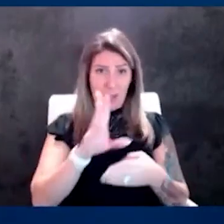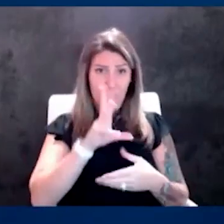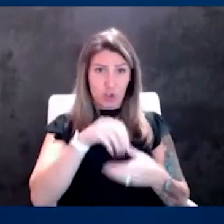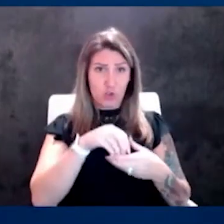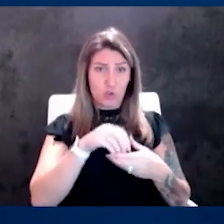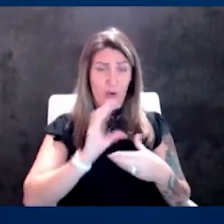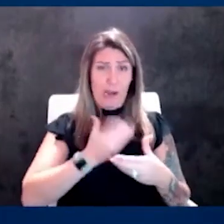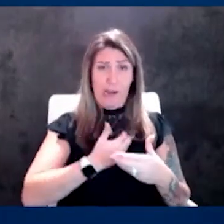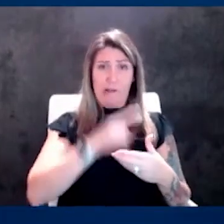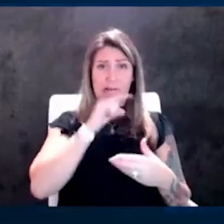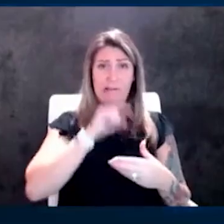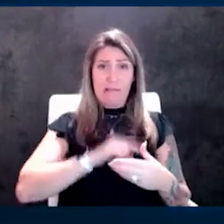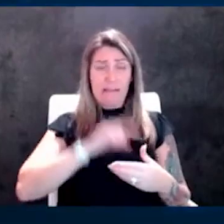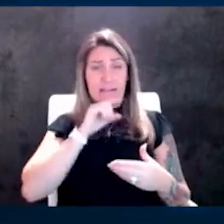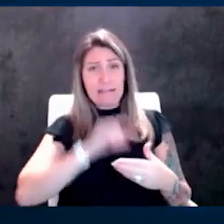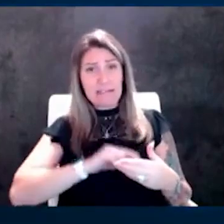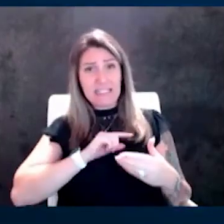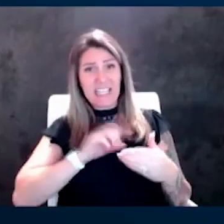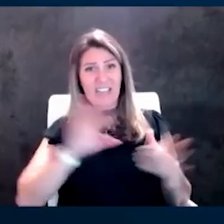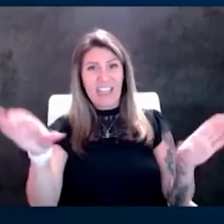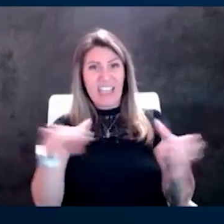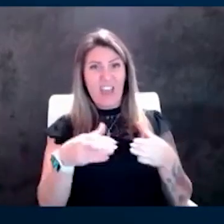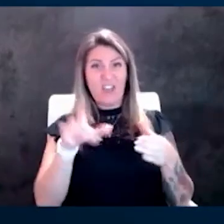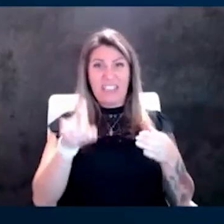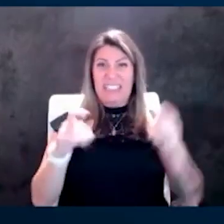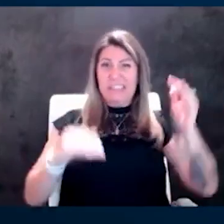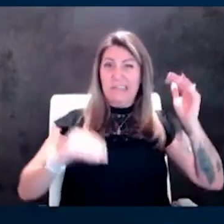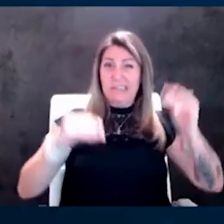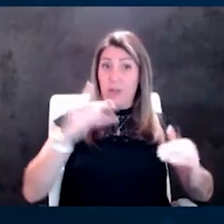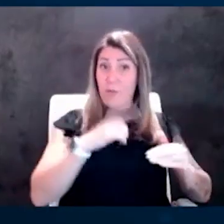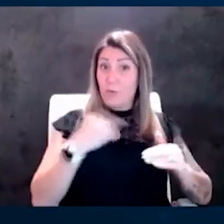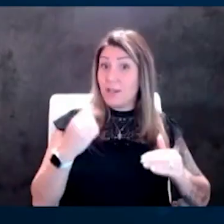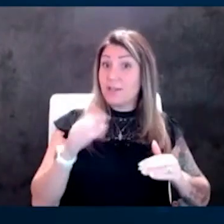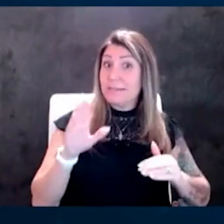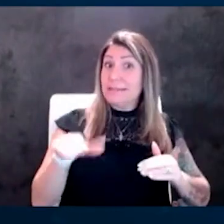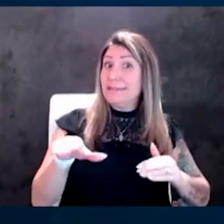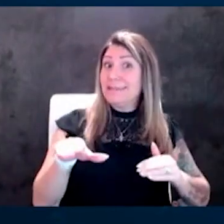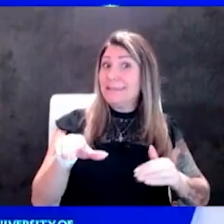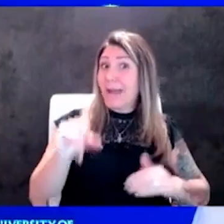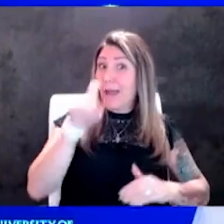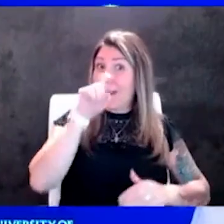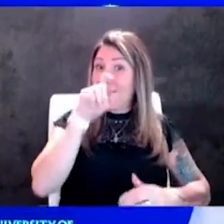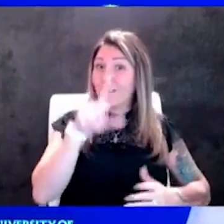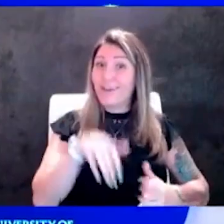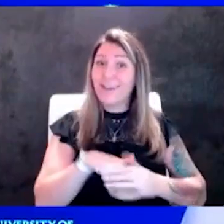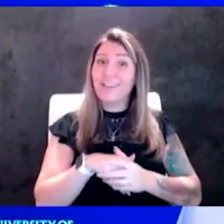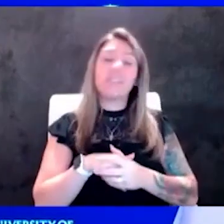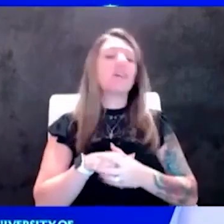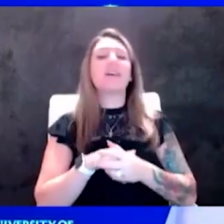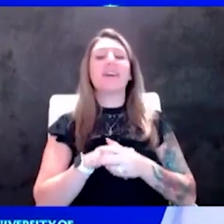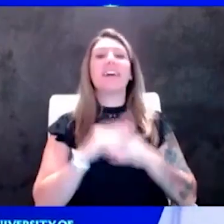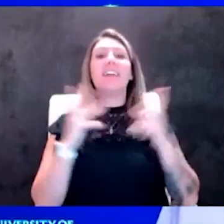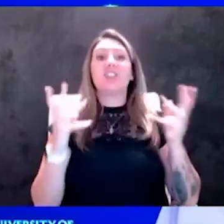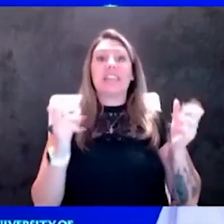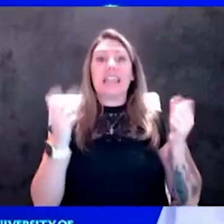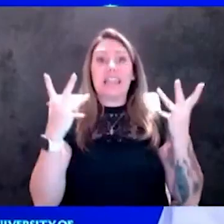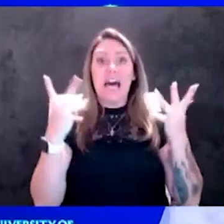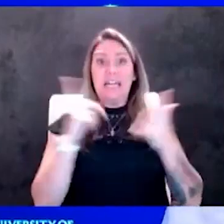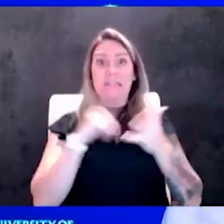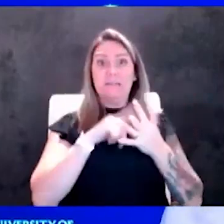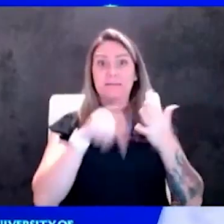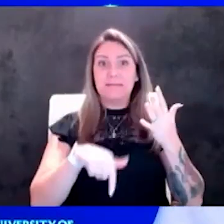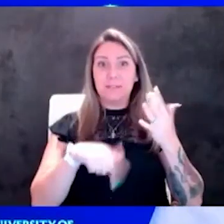need to weigh my risks. Oh boy. Yeah. Interesting. So, Yeah. there are layers to this. Yes, So, there are. first of all, we